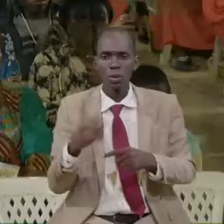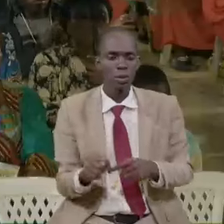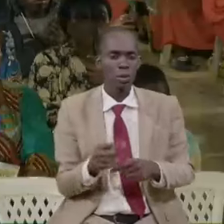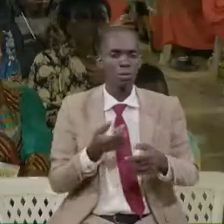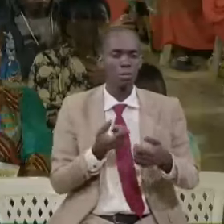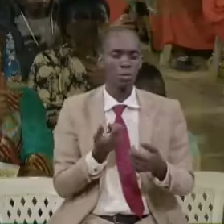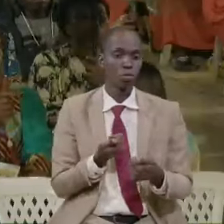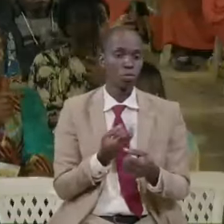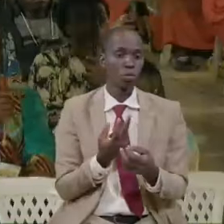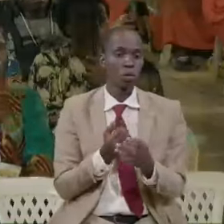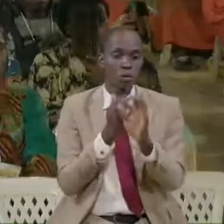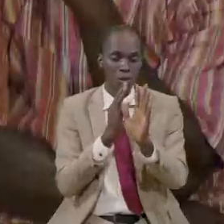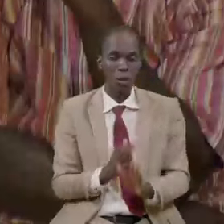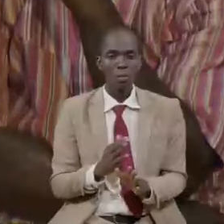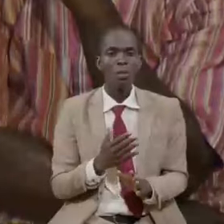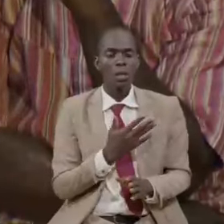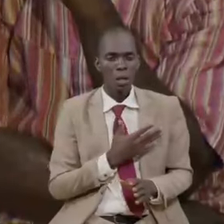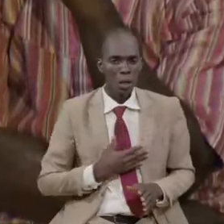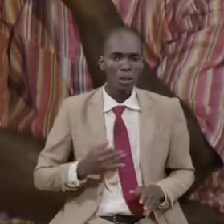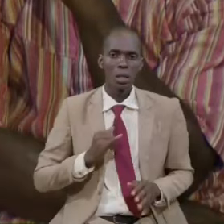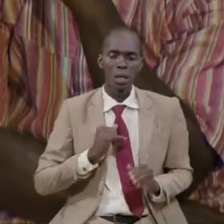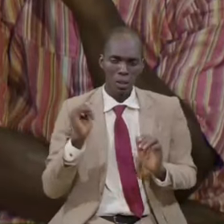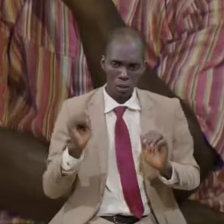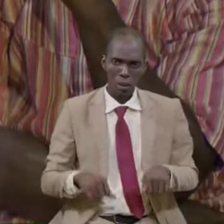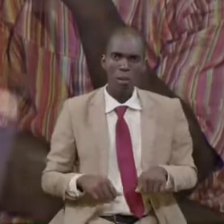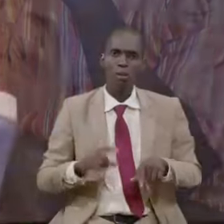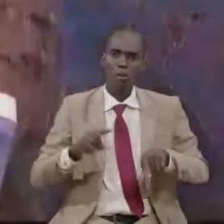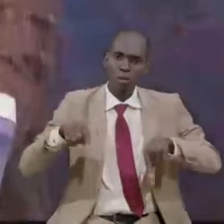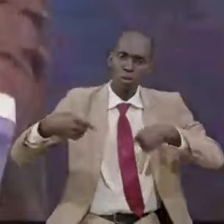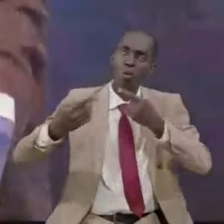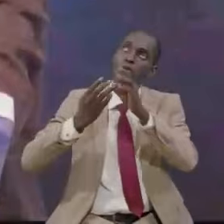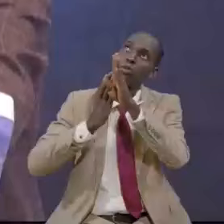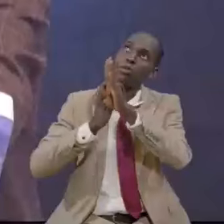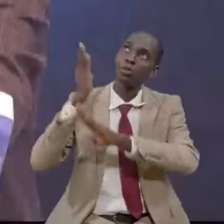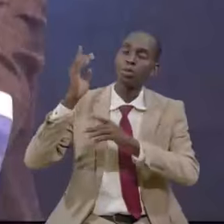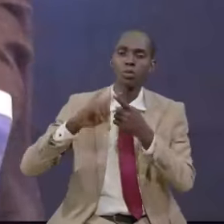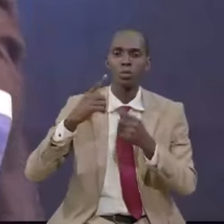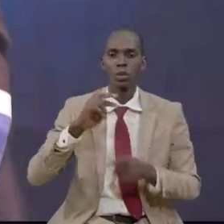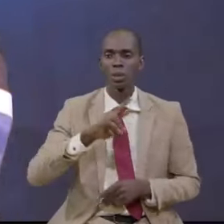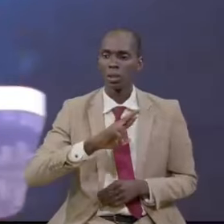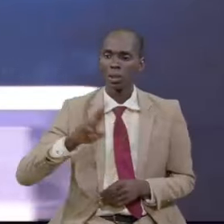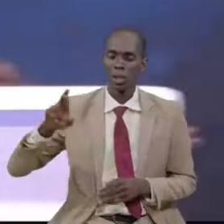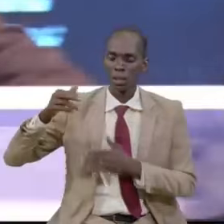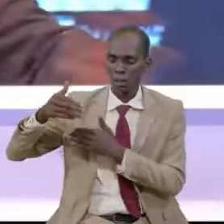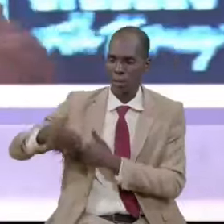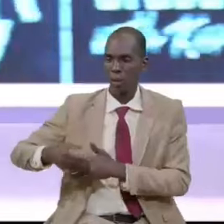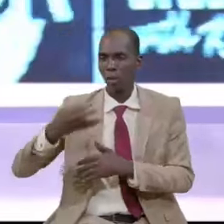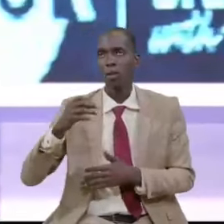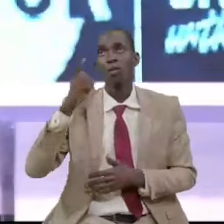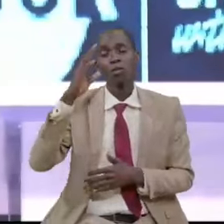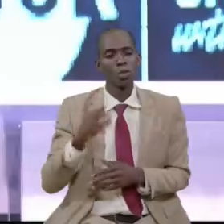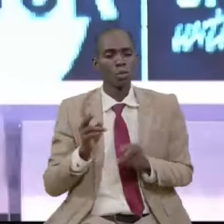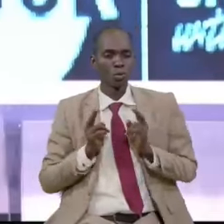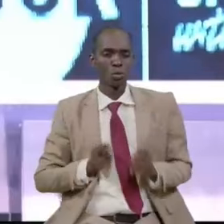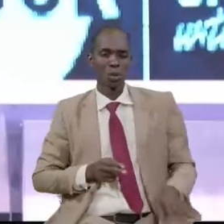go right to the right-hand side of God in heaven. He cannot do that. Because of that,